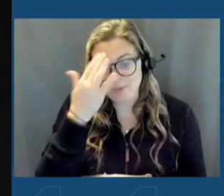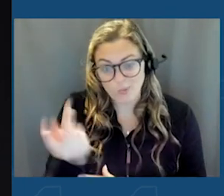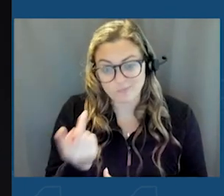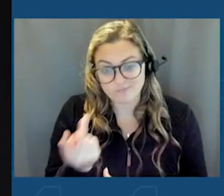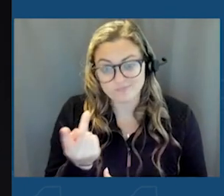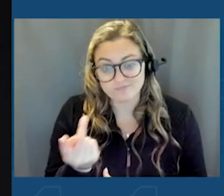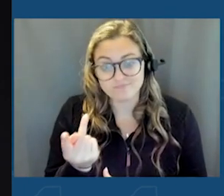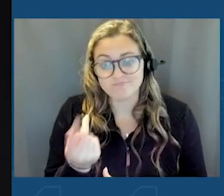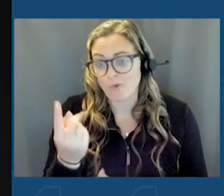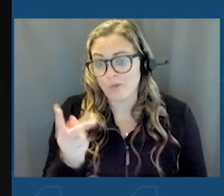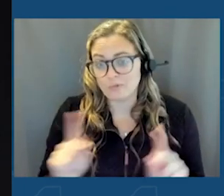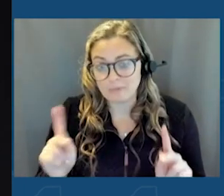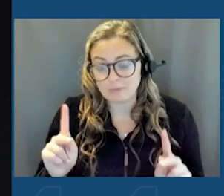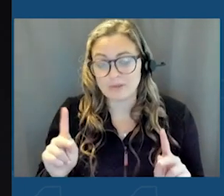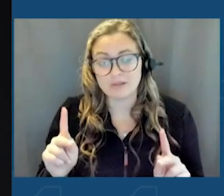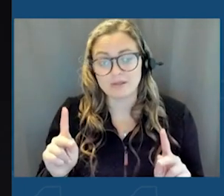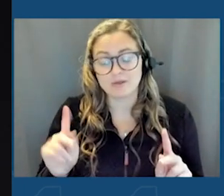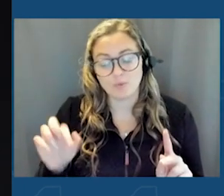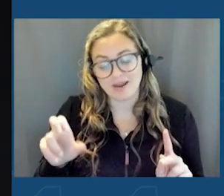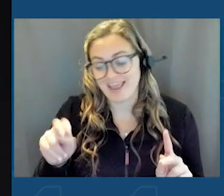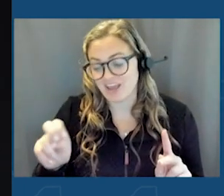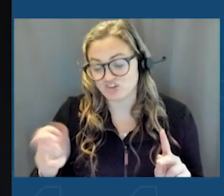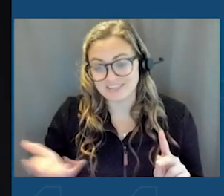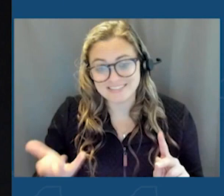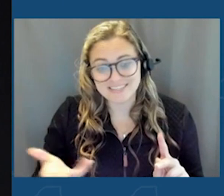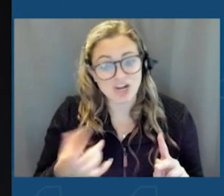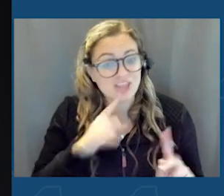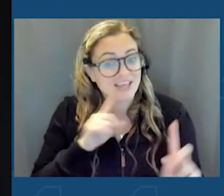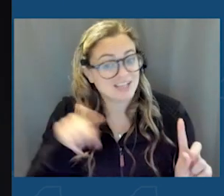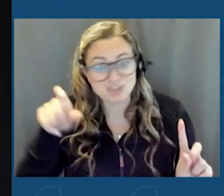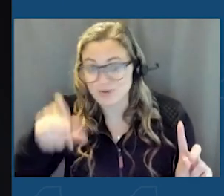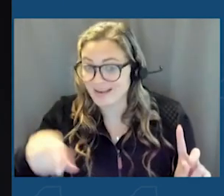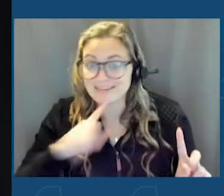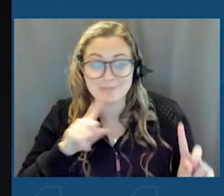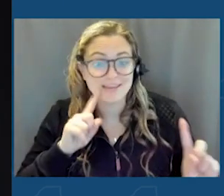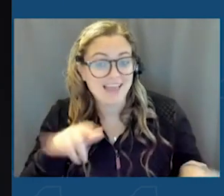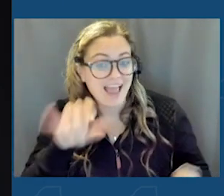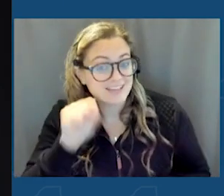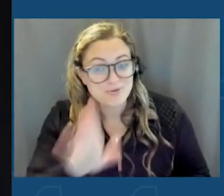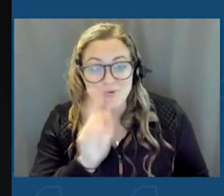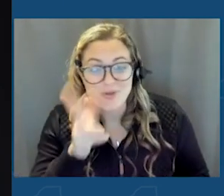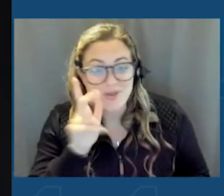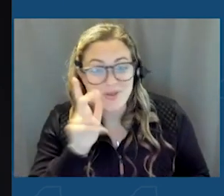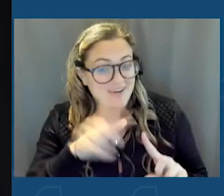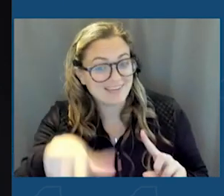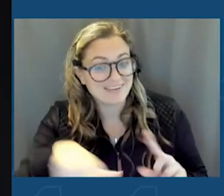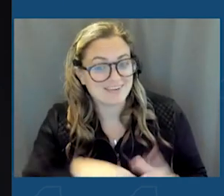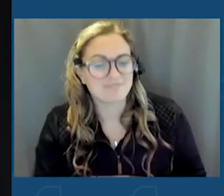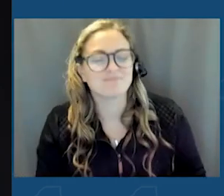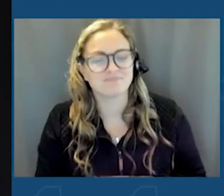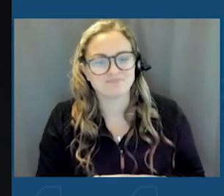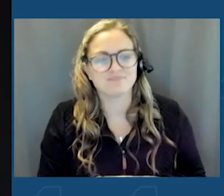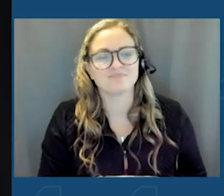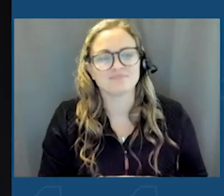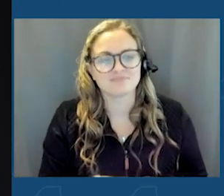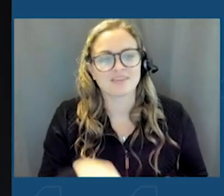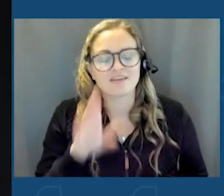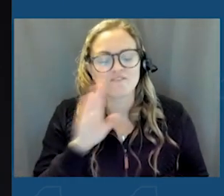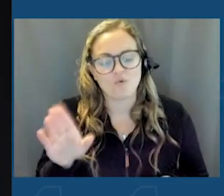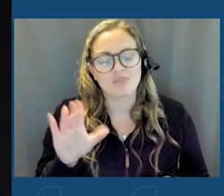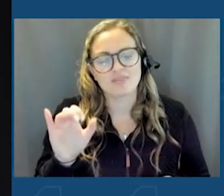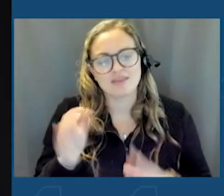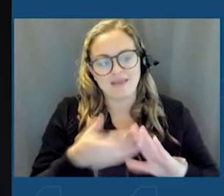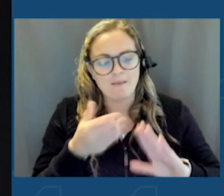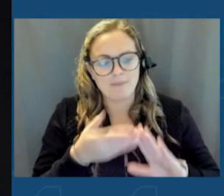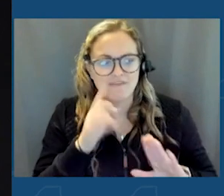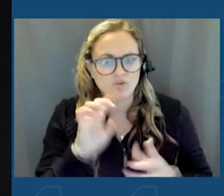those people that when Adrian's here, is like, the answer better be yes, because you're going to hear about it. The Executive Director of Citizens Campaign for the Environment, and I